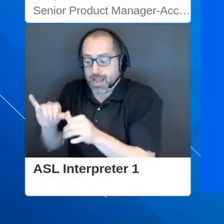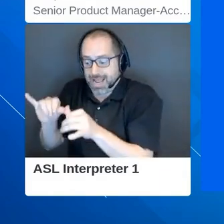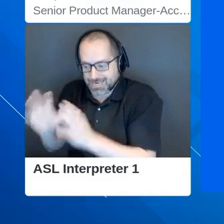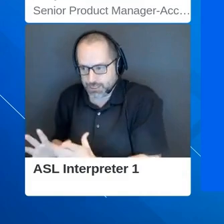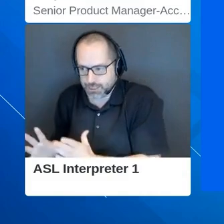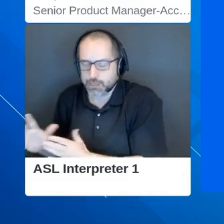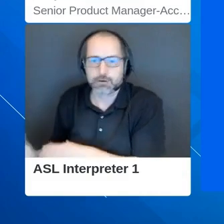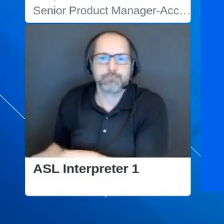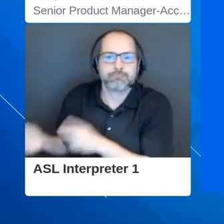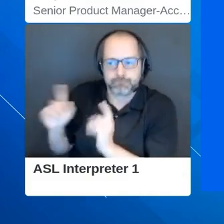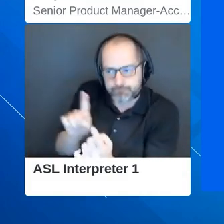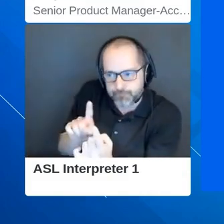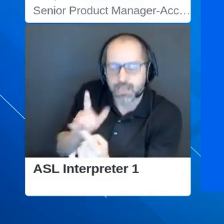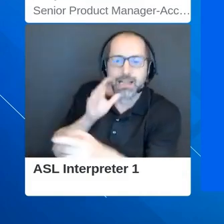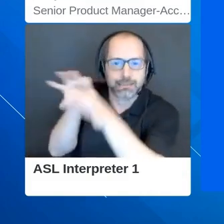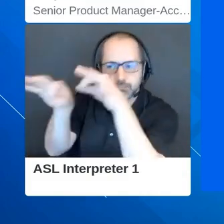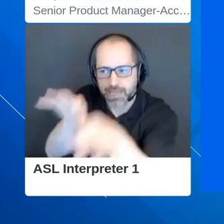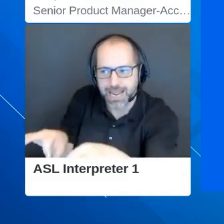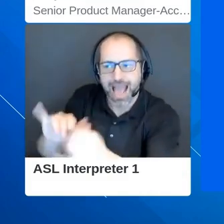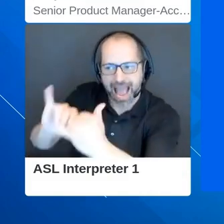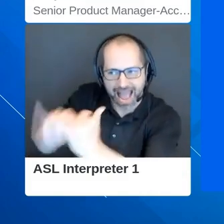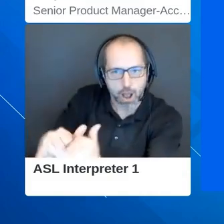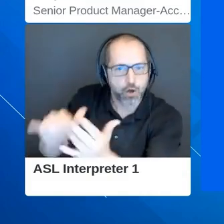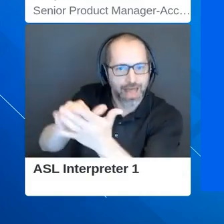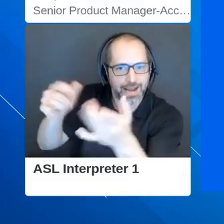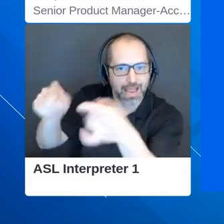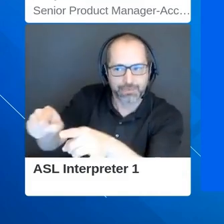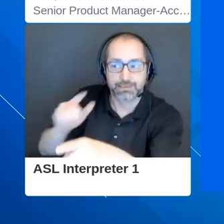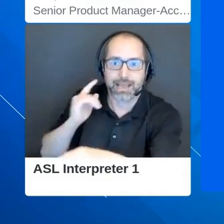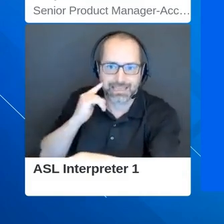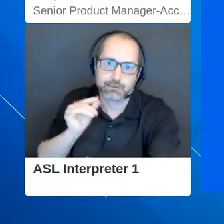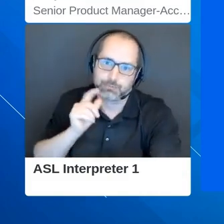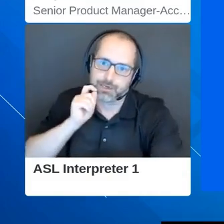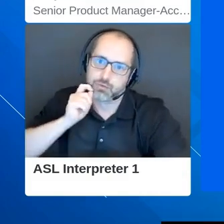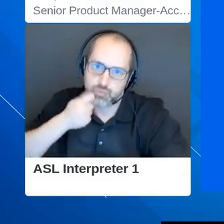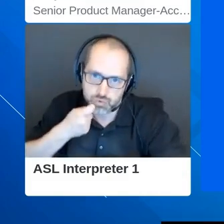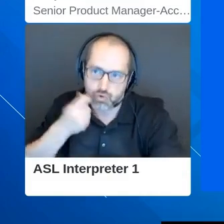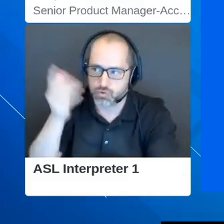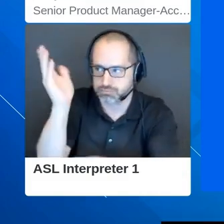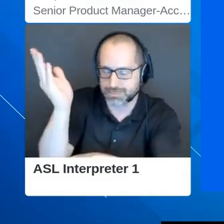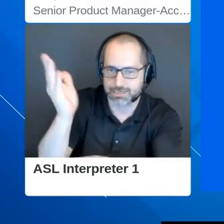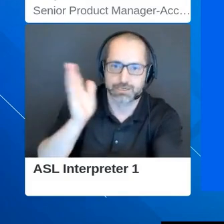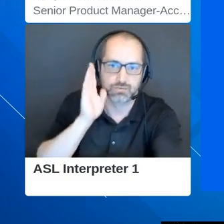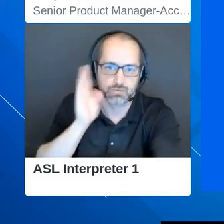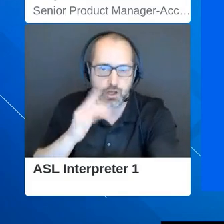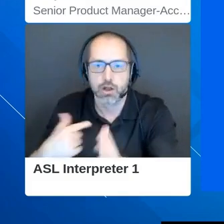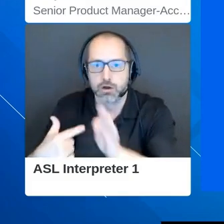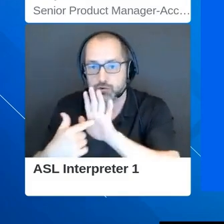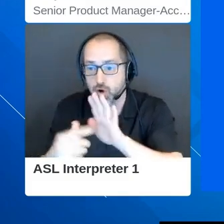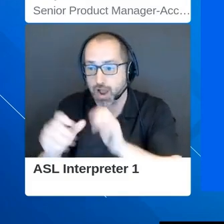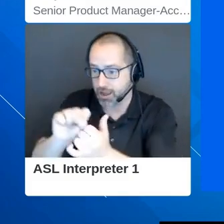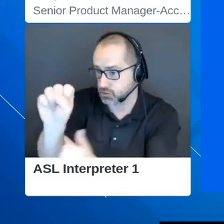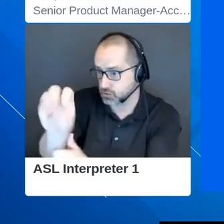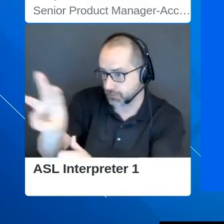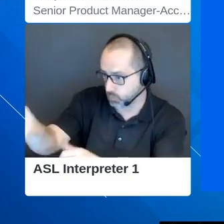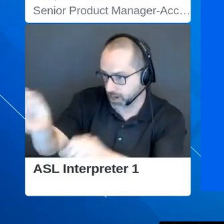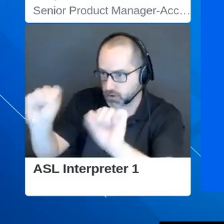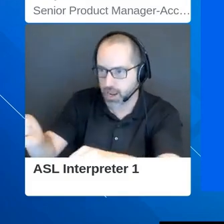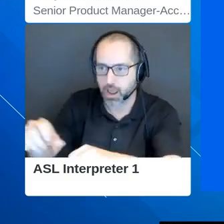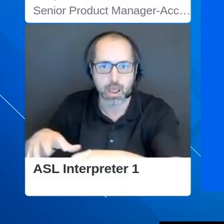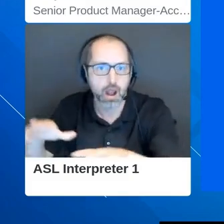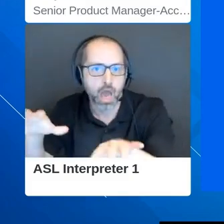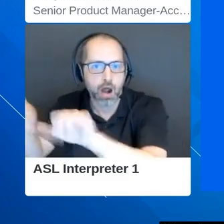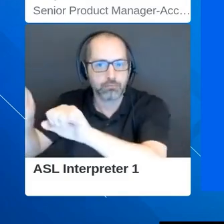happen. I think it's going to be really cool. Hope you please stick around. I think you're going to like it. We're going to show how kind of the software can do a lot of the heavy lifting for you